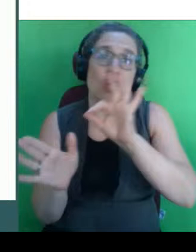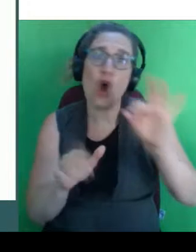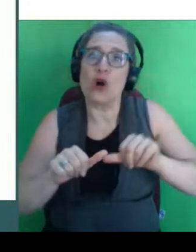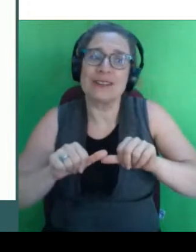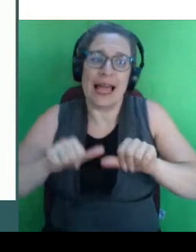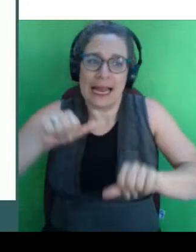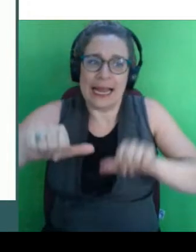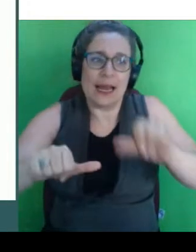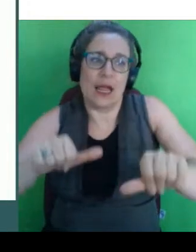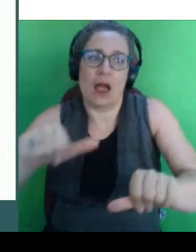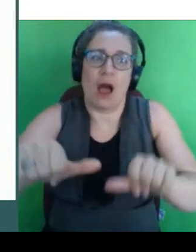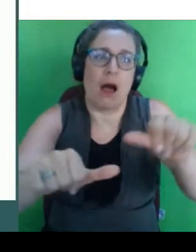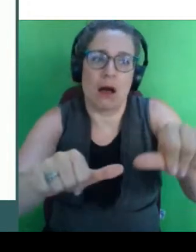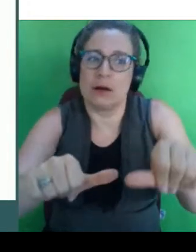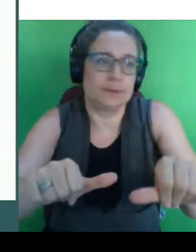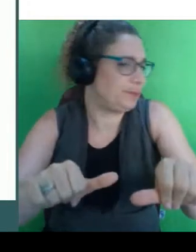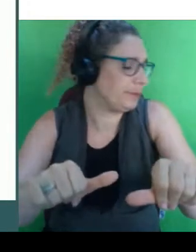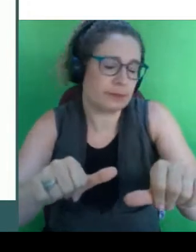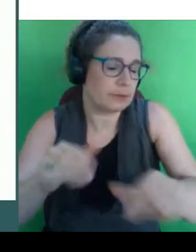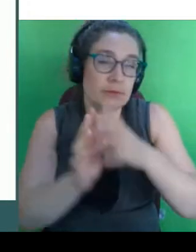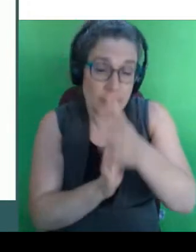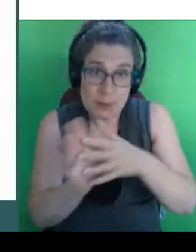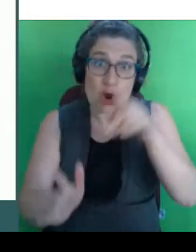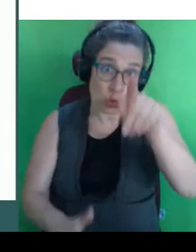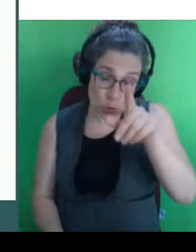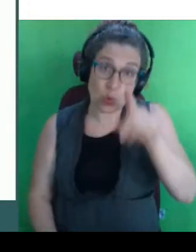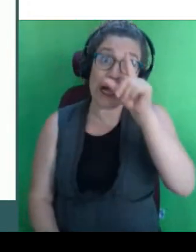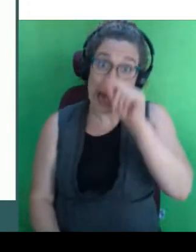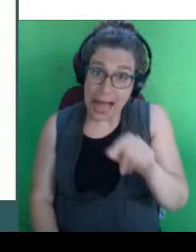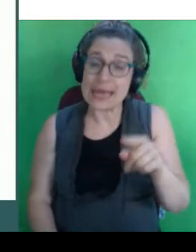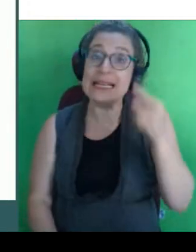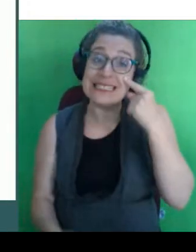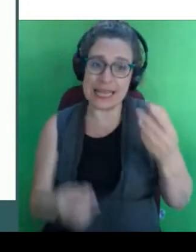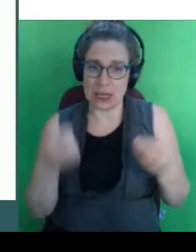you see results all the way from